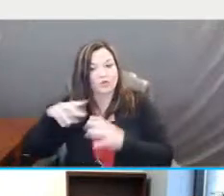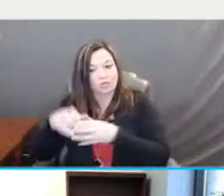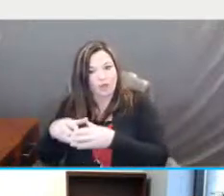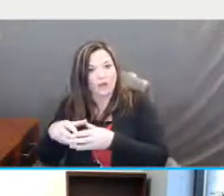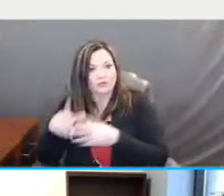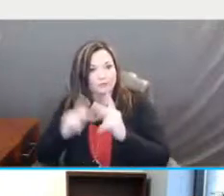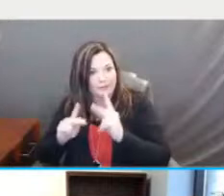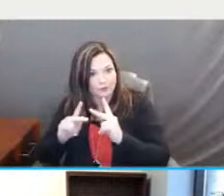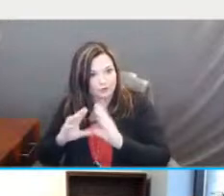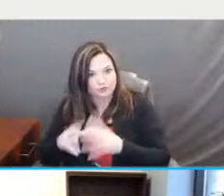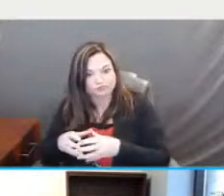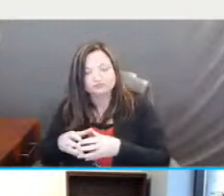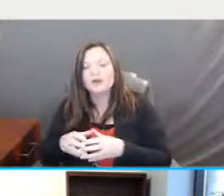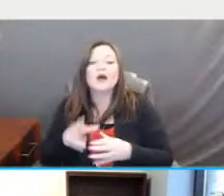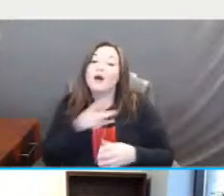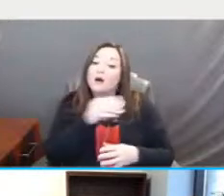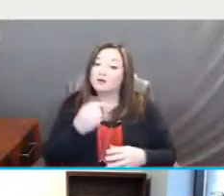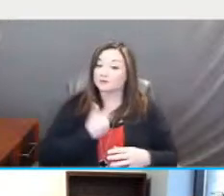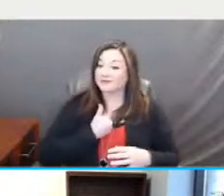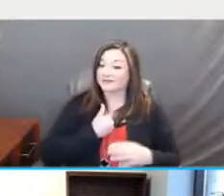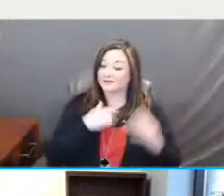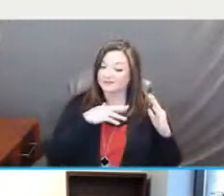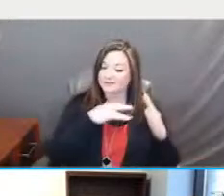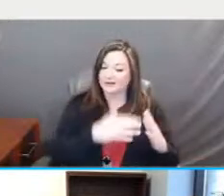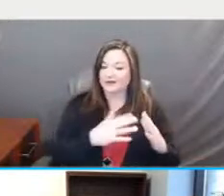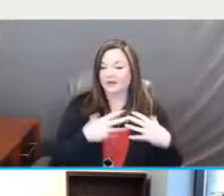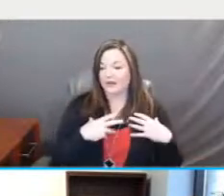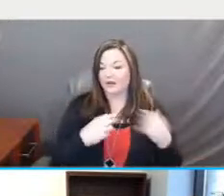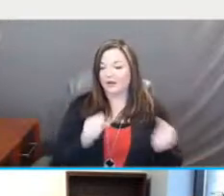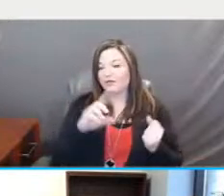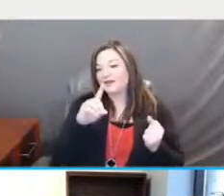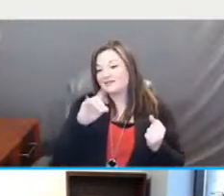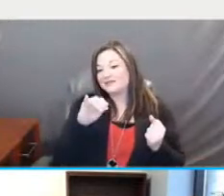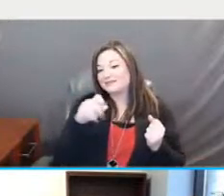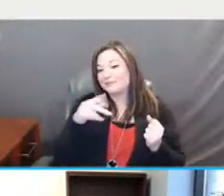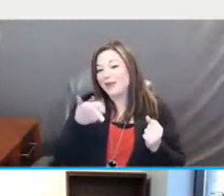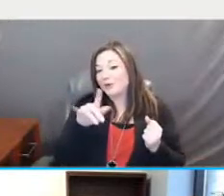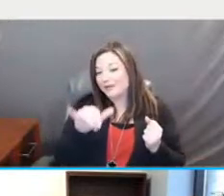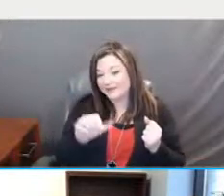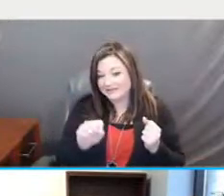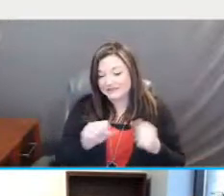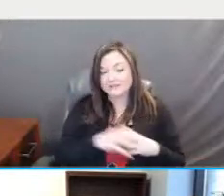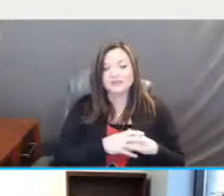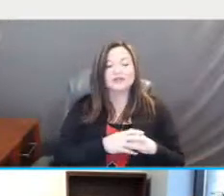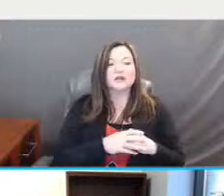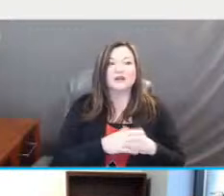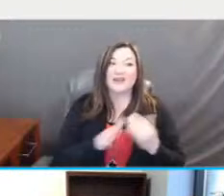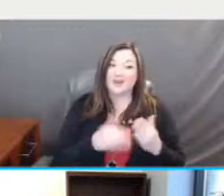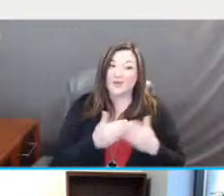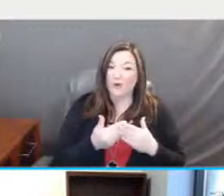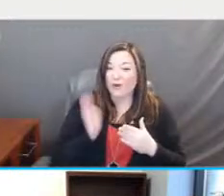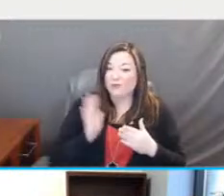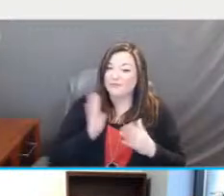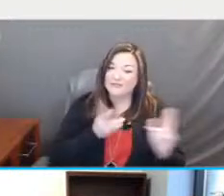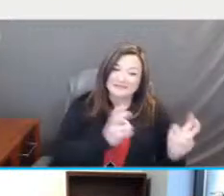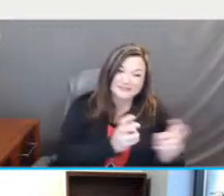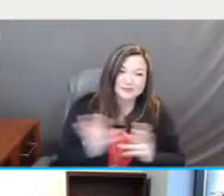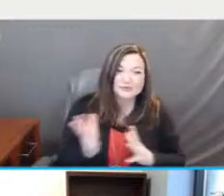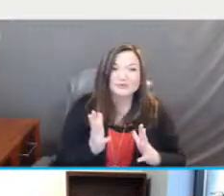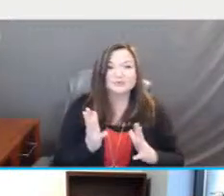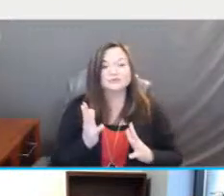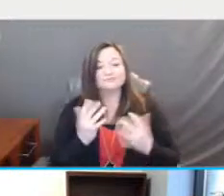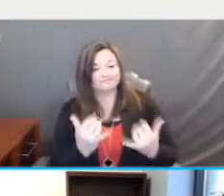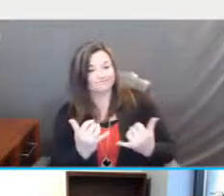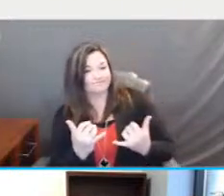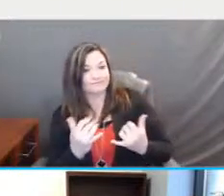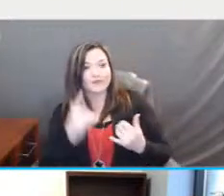as someone who really studies health disparities and all of the issues that have happened in the past and the present with